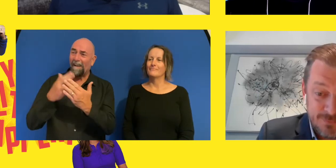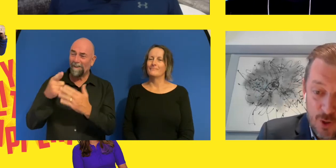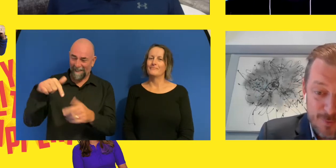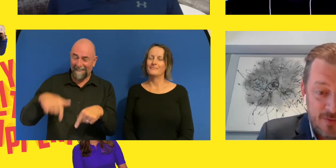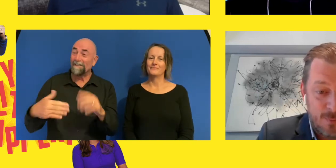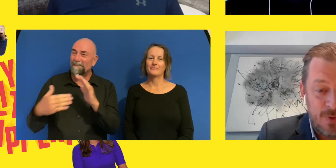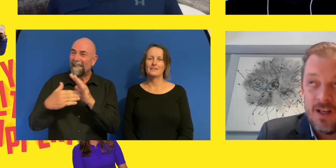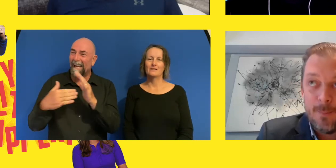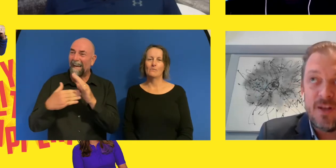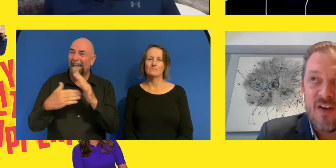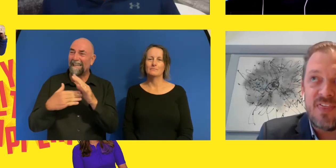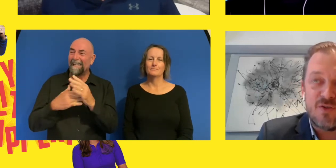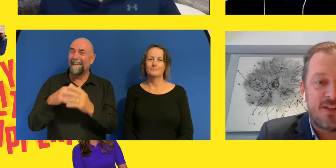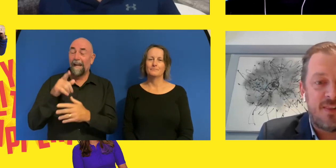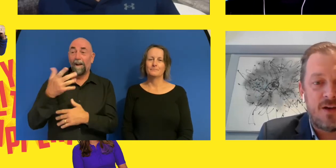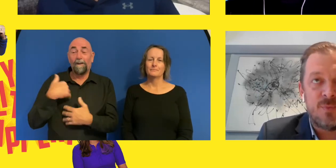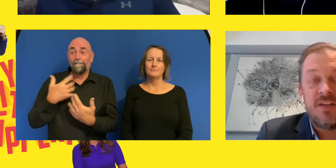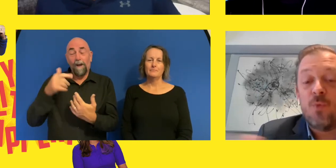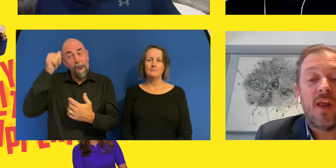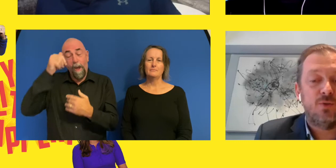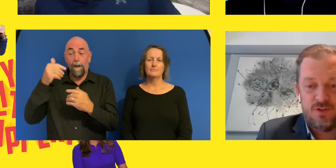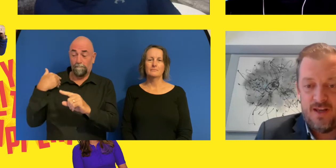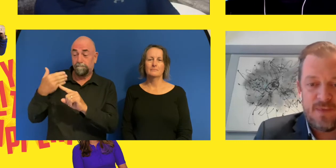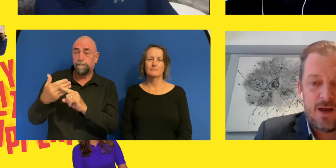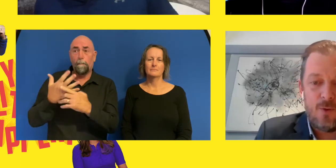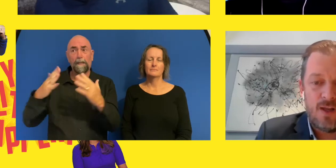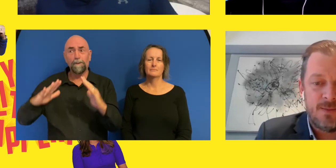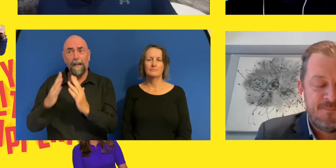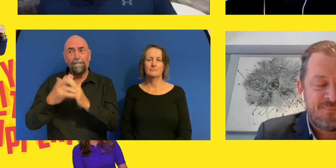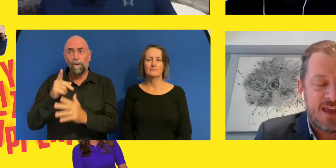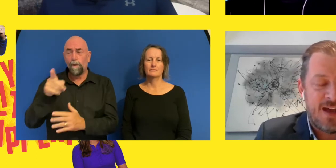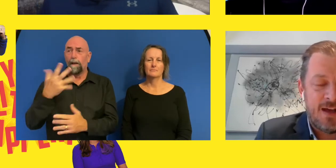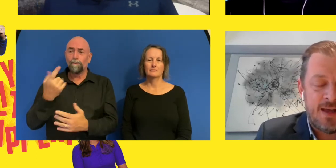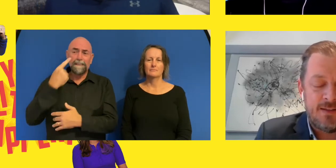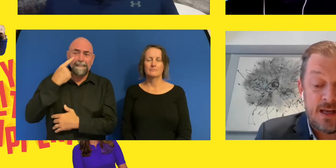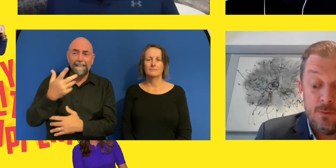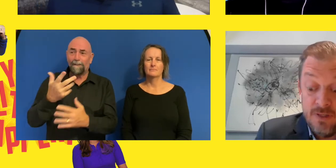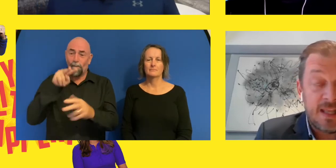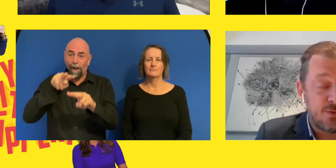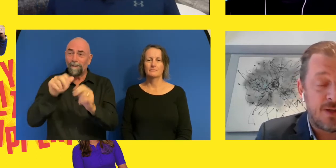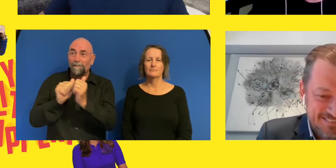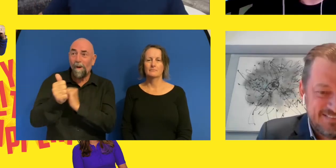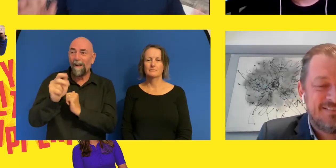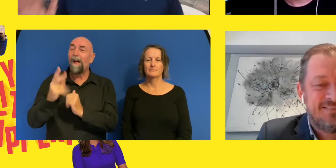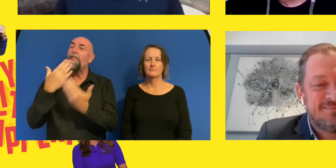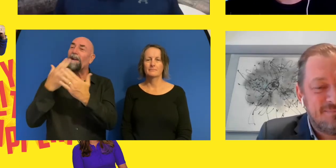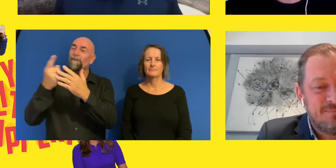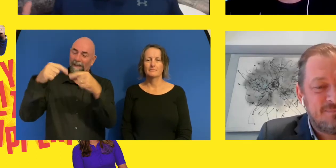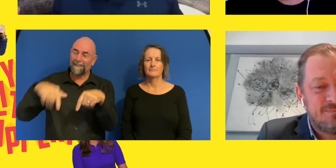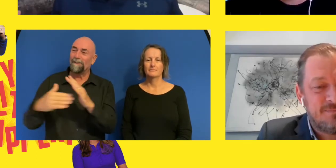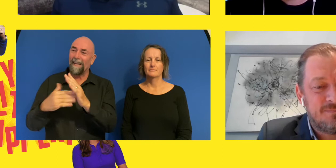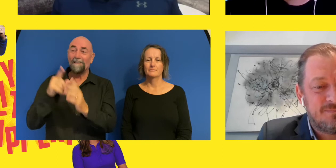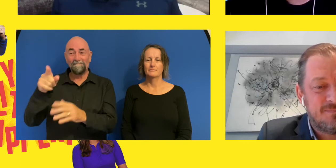marathon, but a 5,000, 10,000, because it's what I do today. I run. And I really like to run. But it's